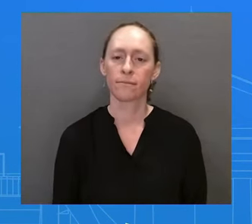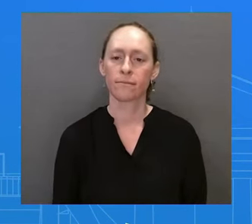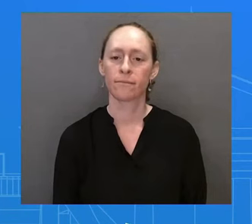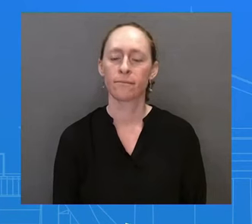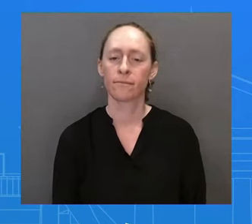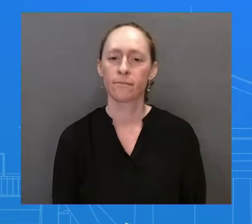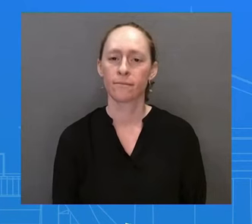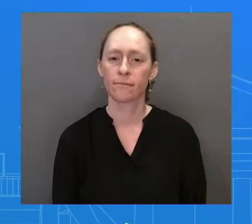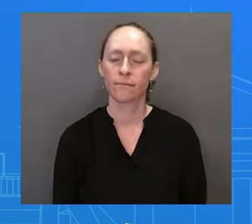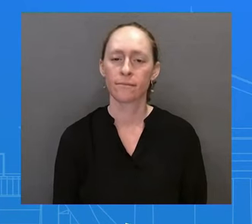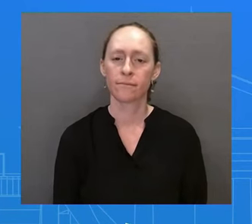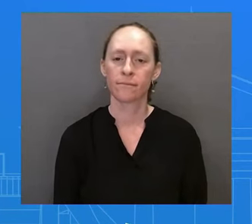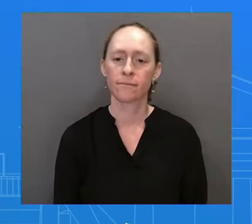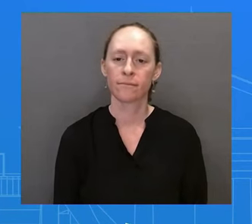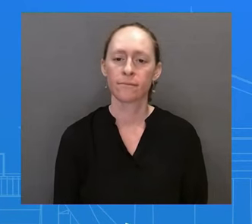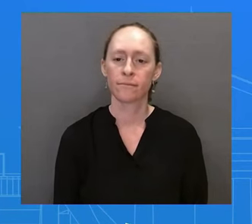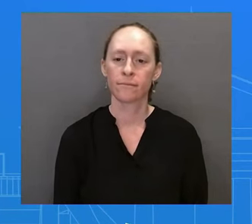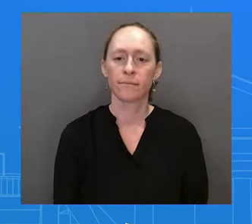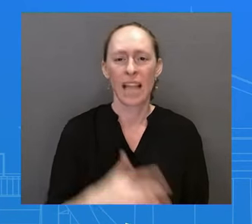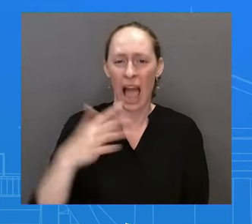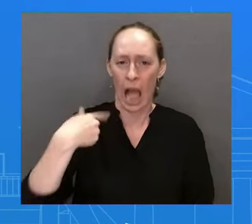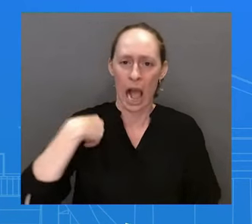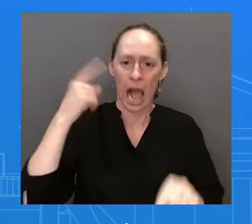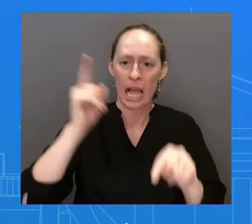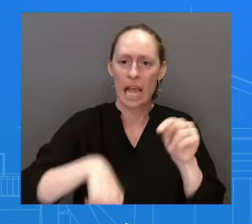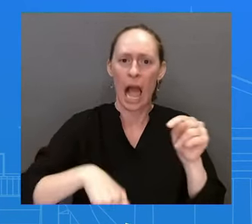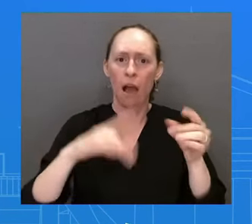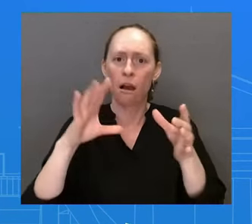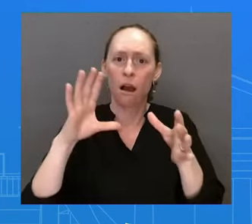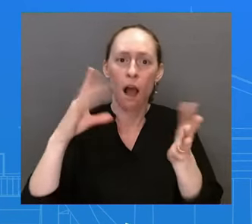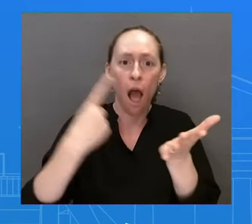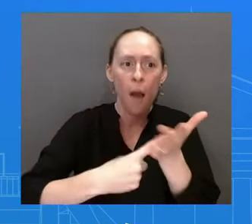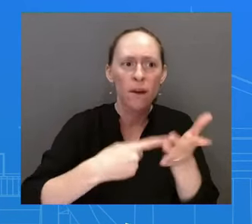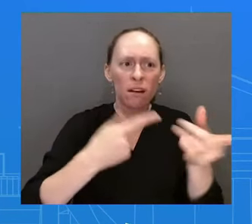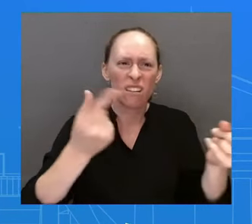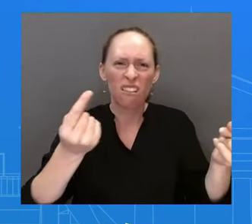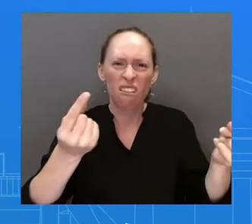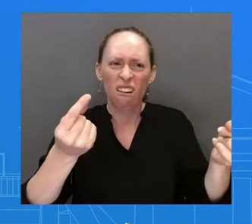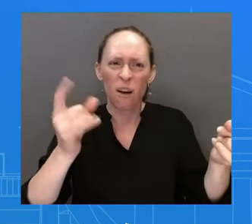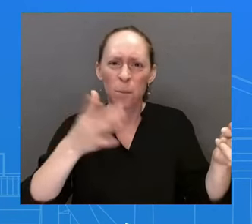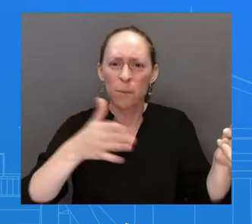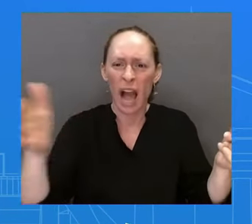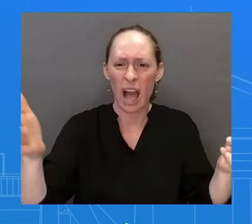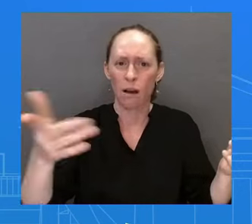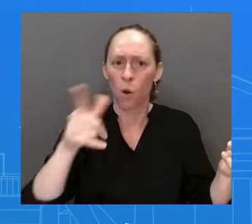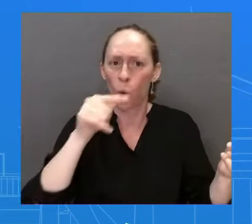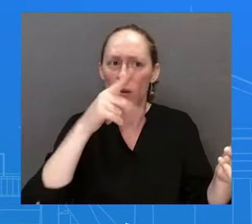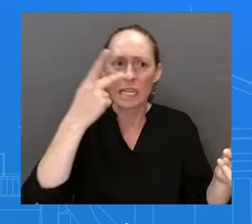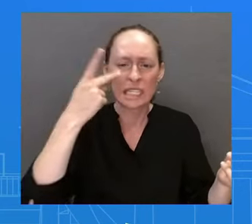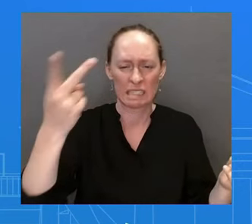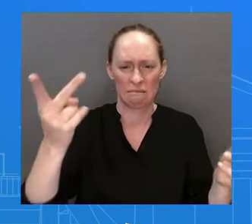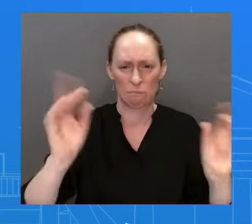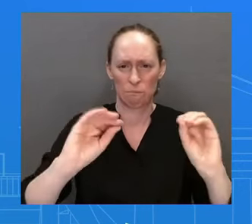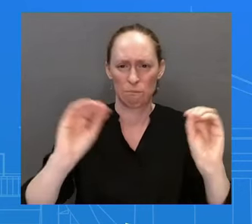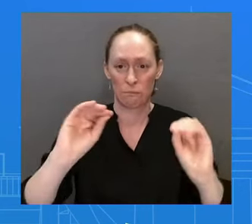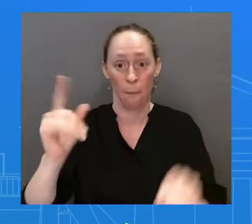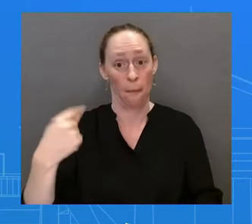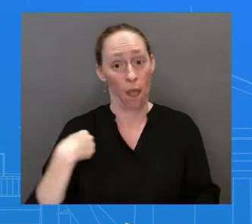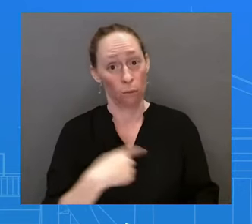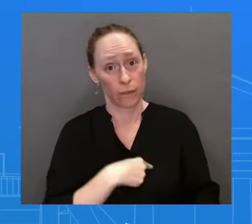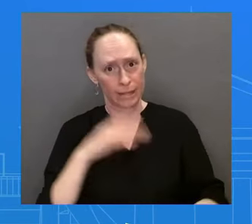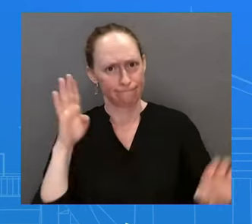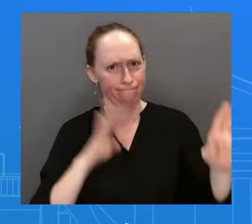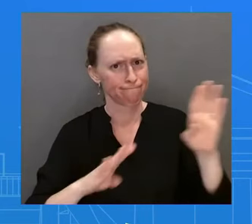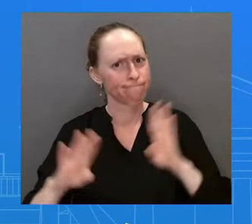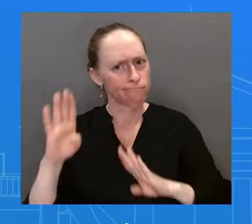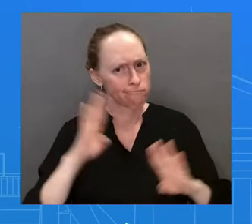doing or what he's going to meet with. Are we concerned about Iran's destabilizing behavior? You bet we are. And we have and will continue to take steps